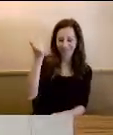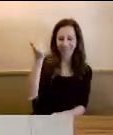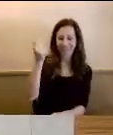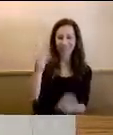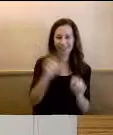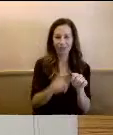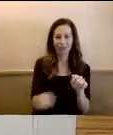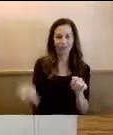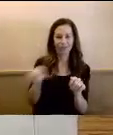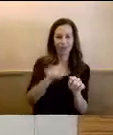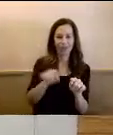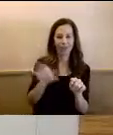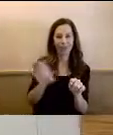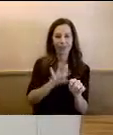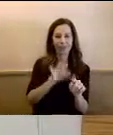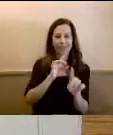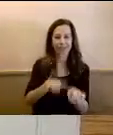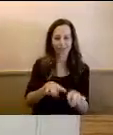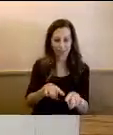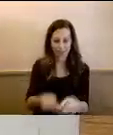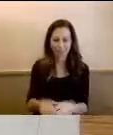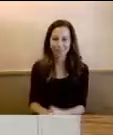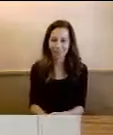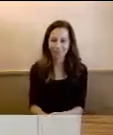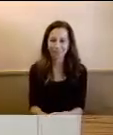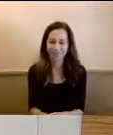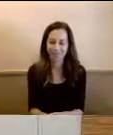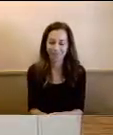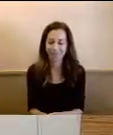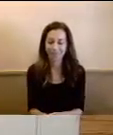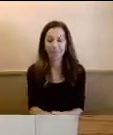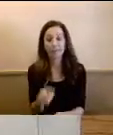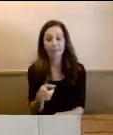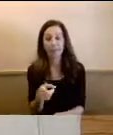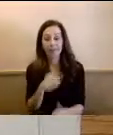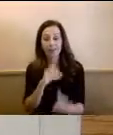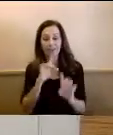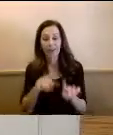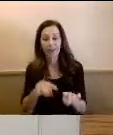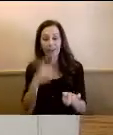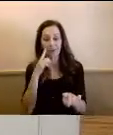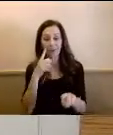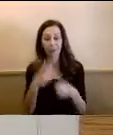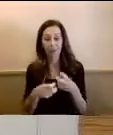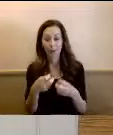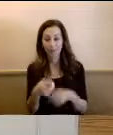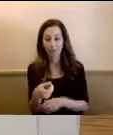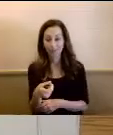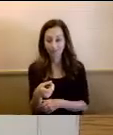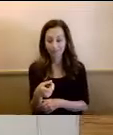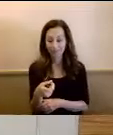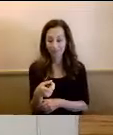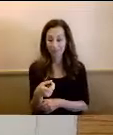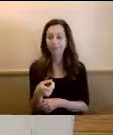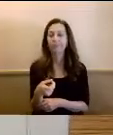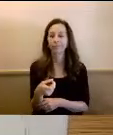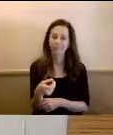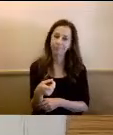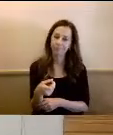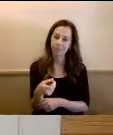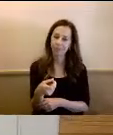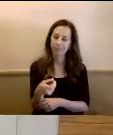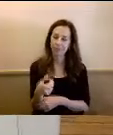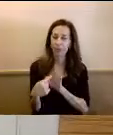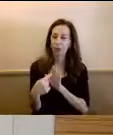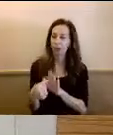to circle the answer. So here is the answer to the problem, and this is where we